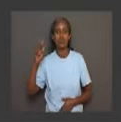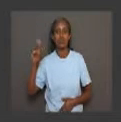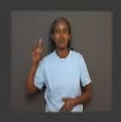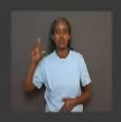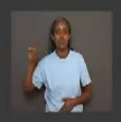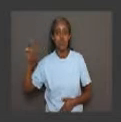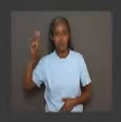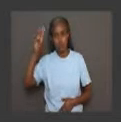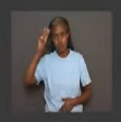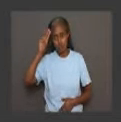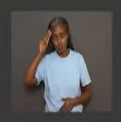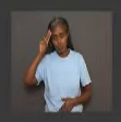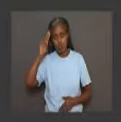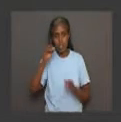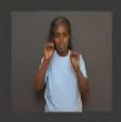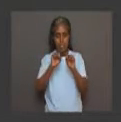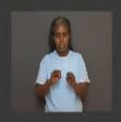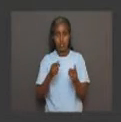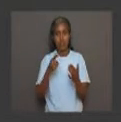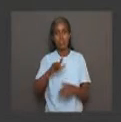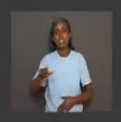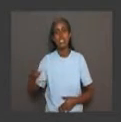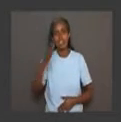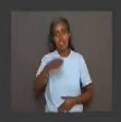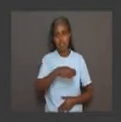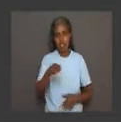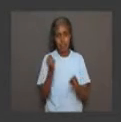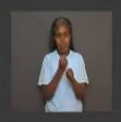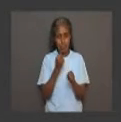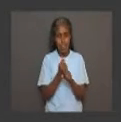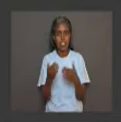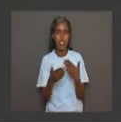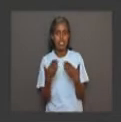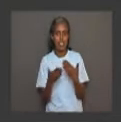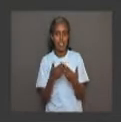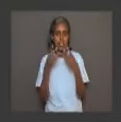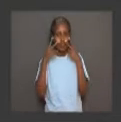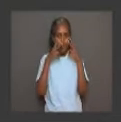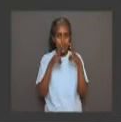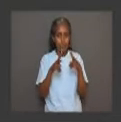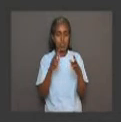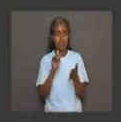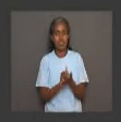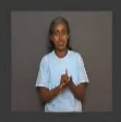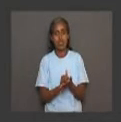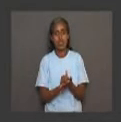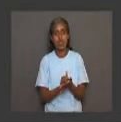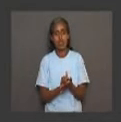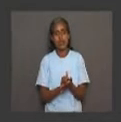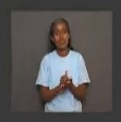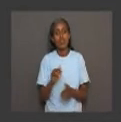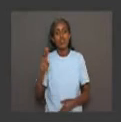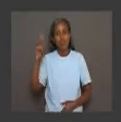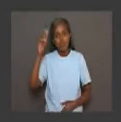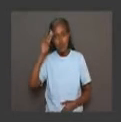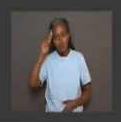The structure of the line graph makes it easy to see that while